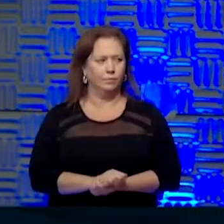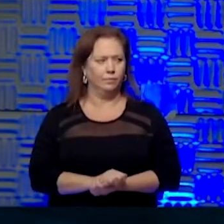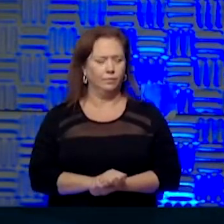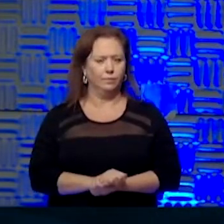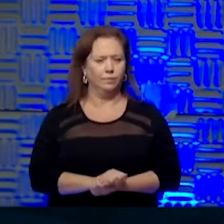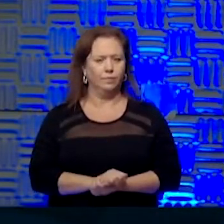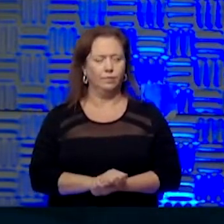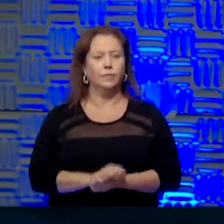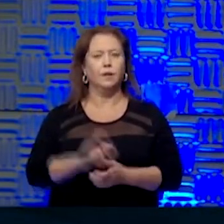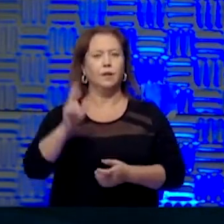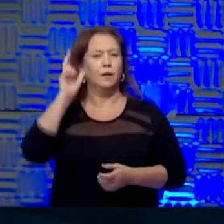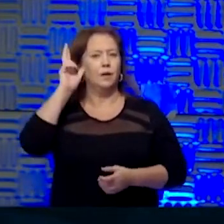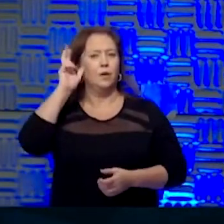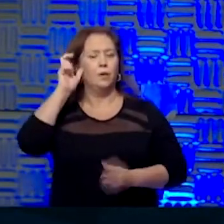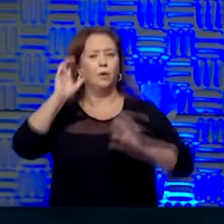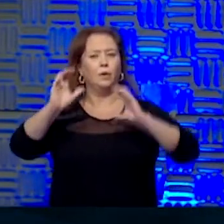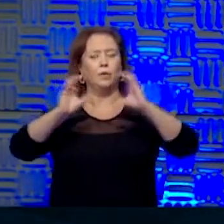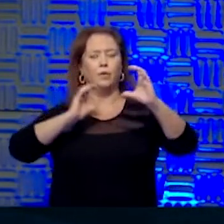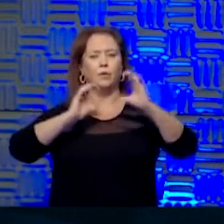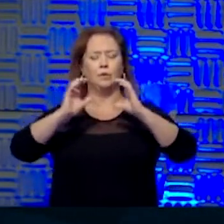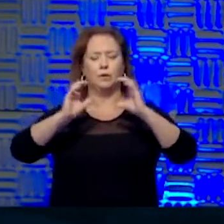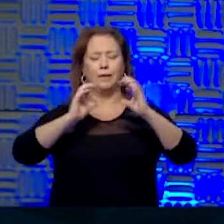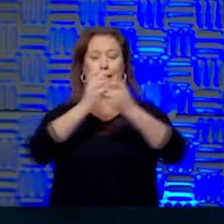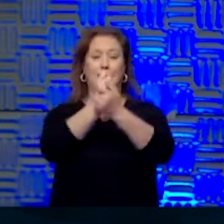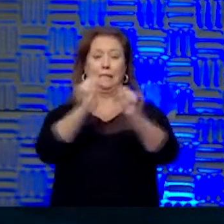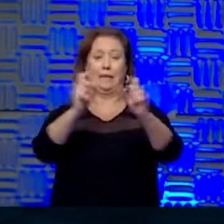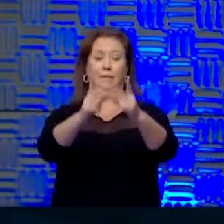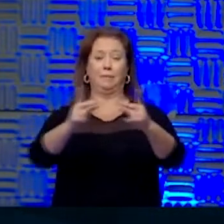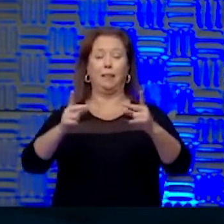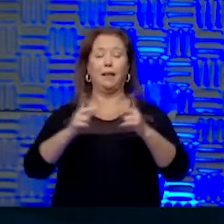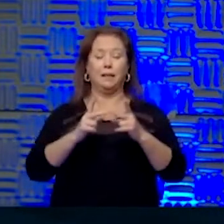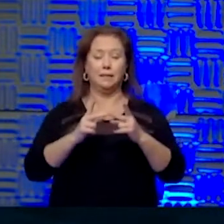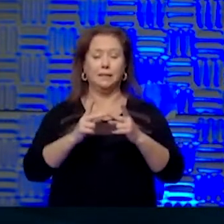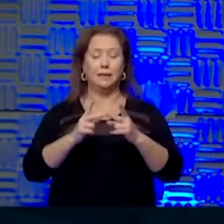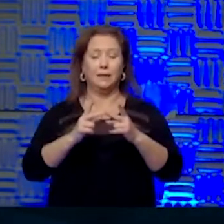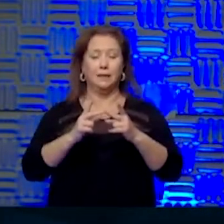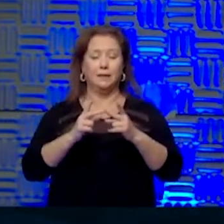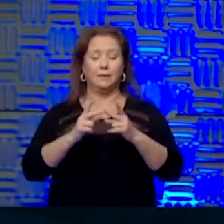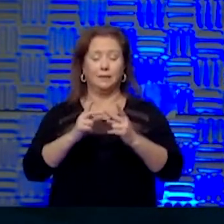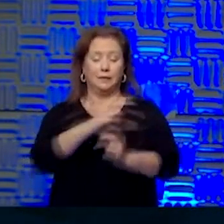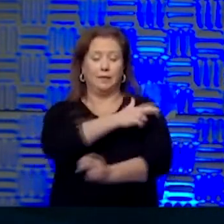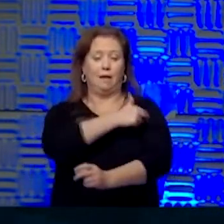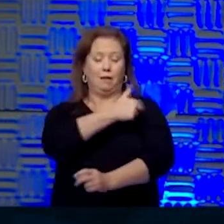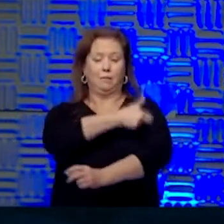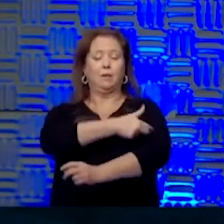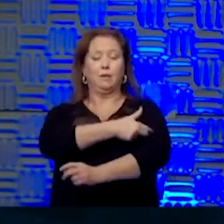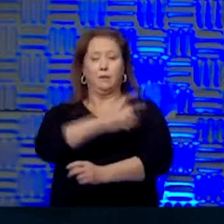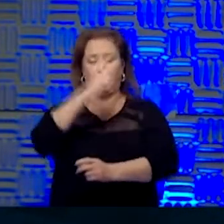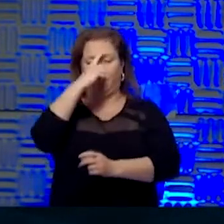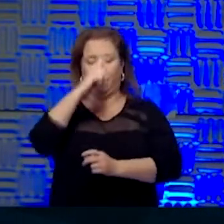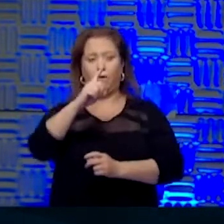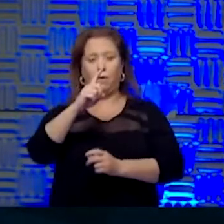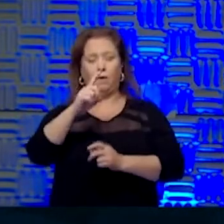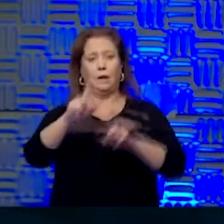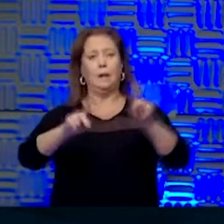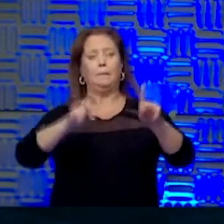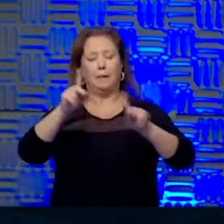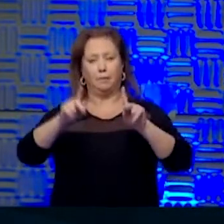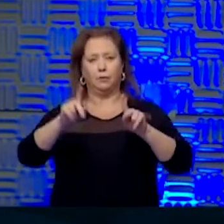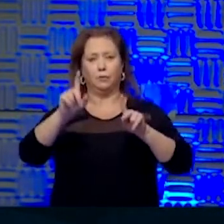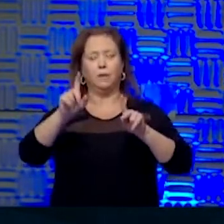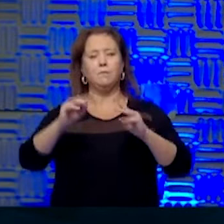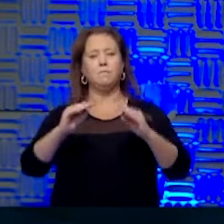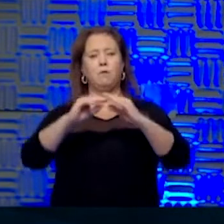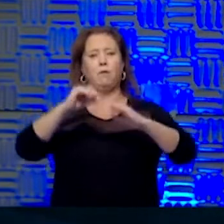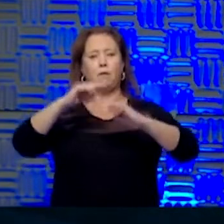For the conversation about maybe the safest place to be is in a hospital, and people should be more